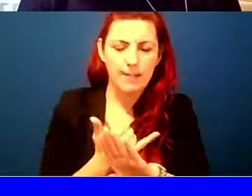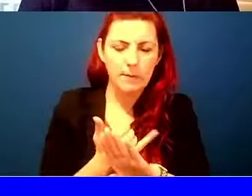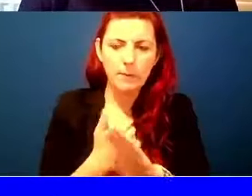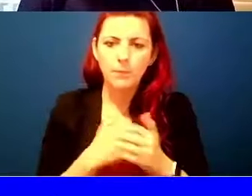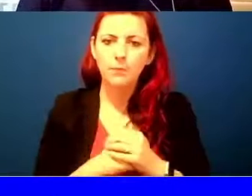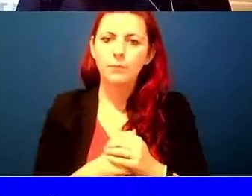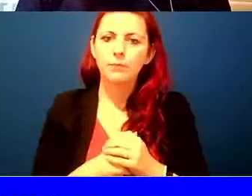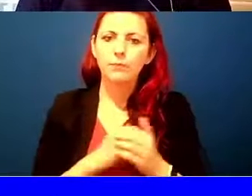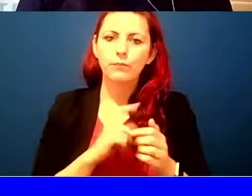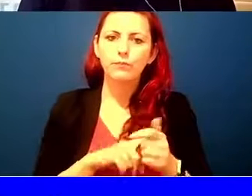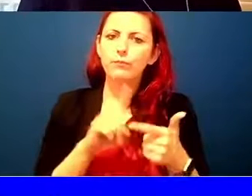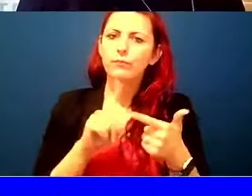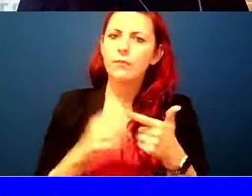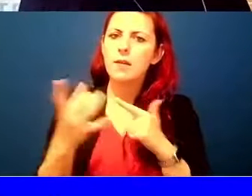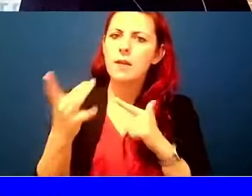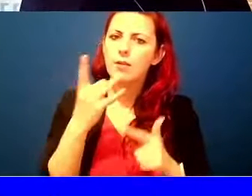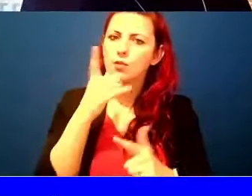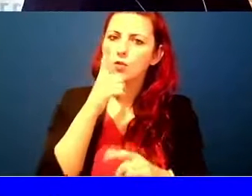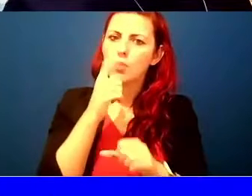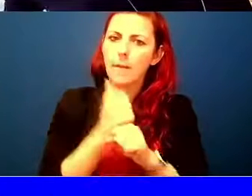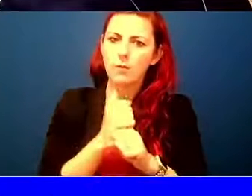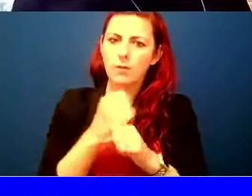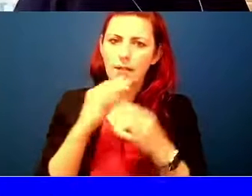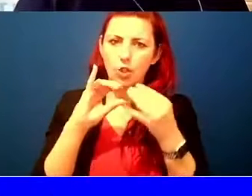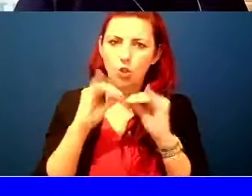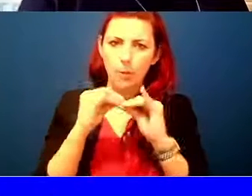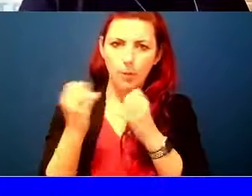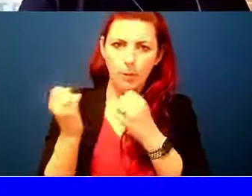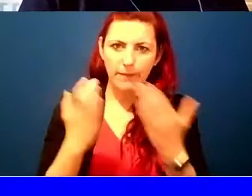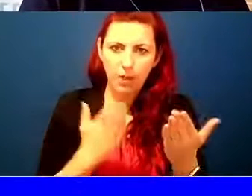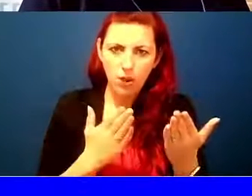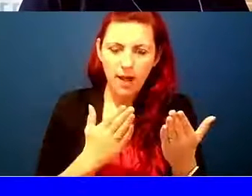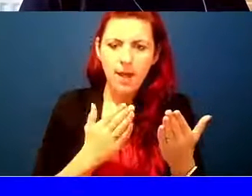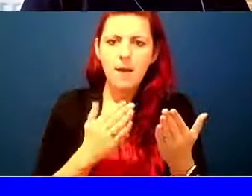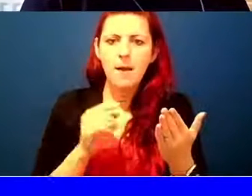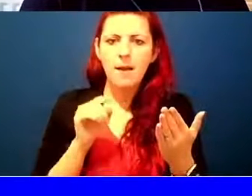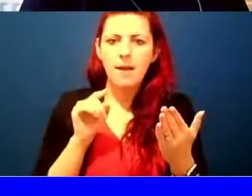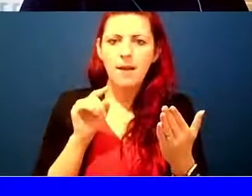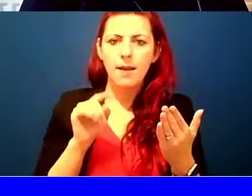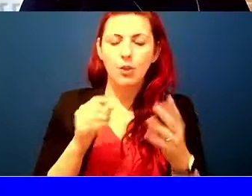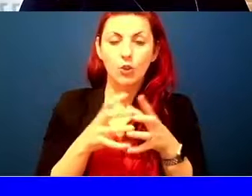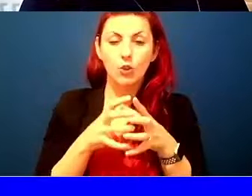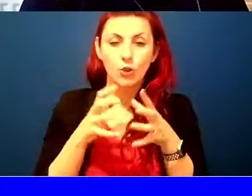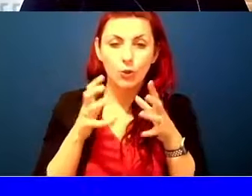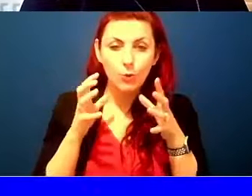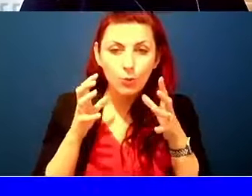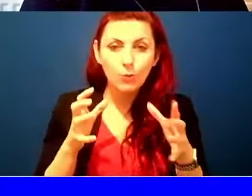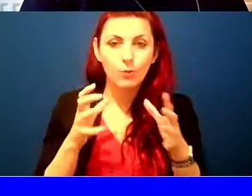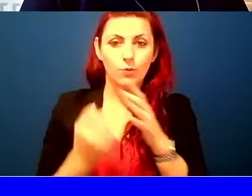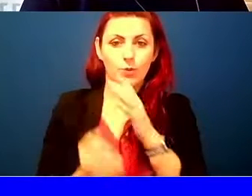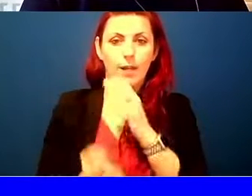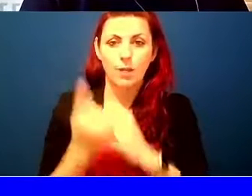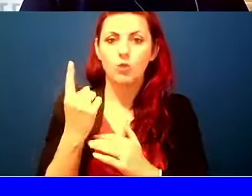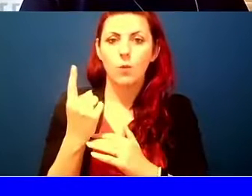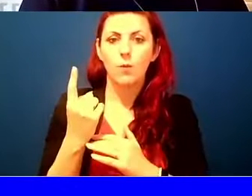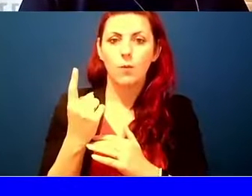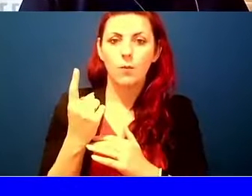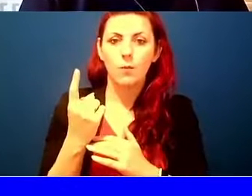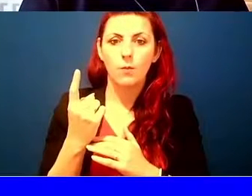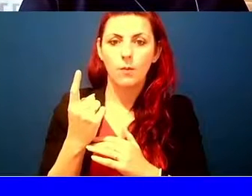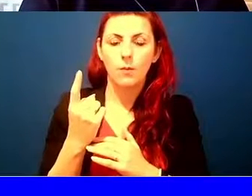The question around interpreters, that was a massive issue within our